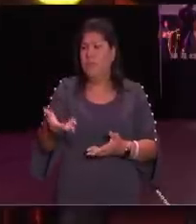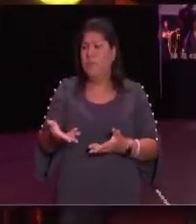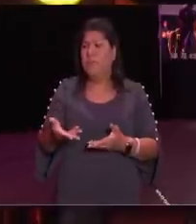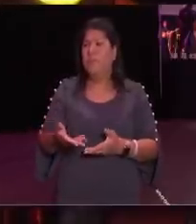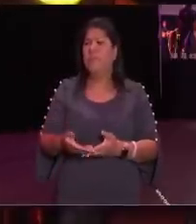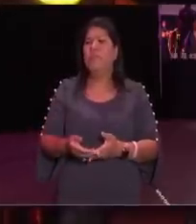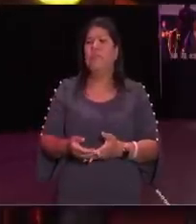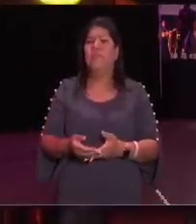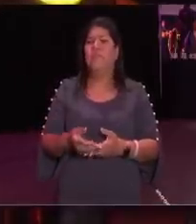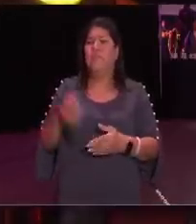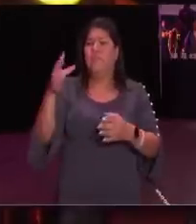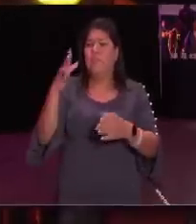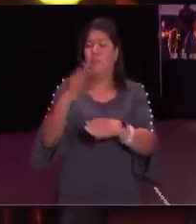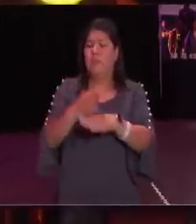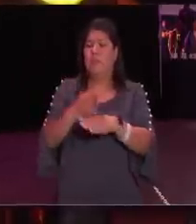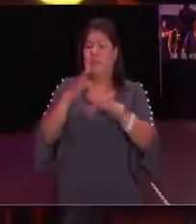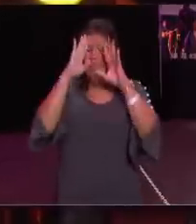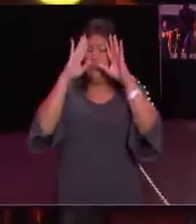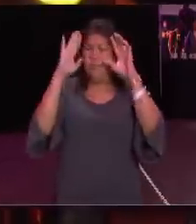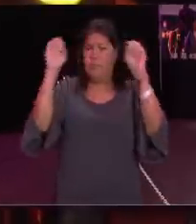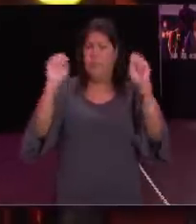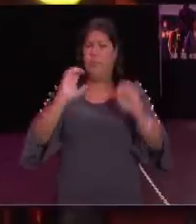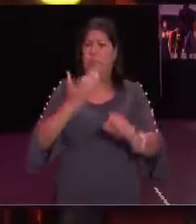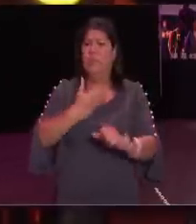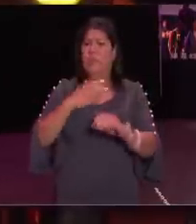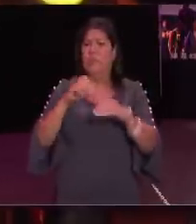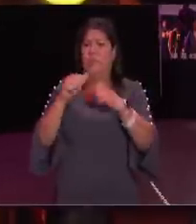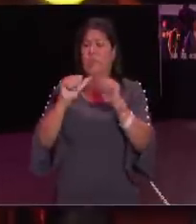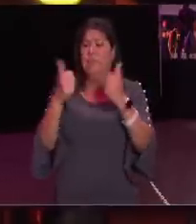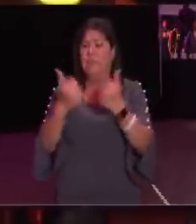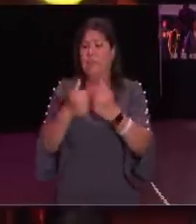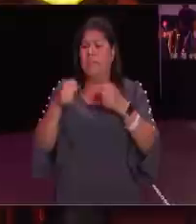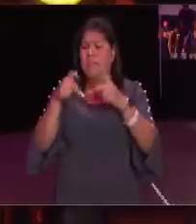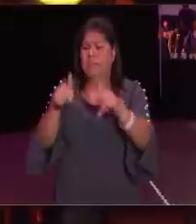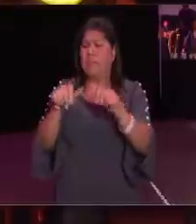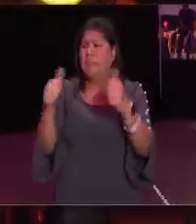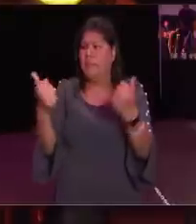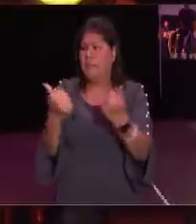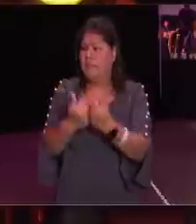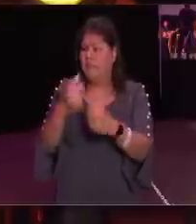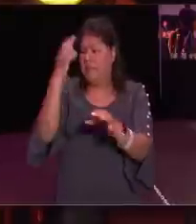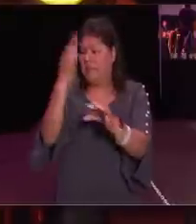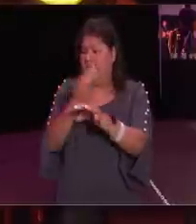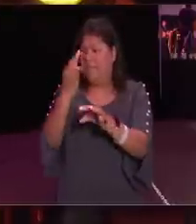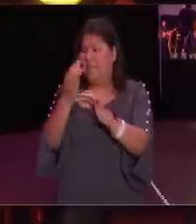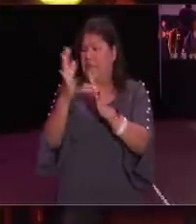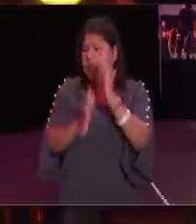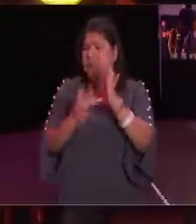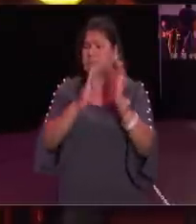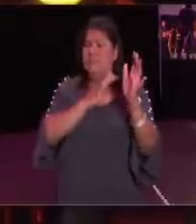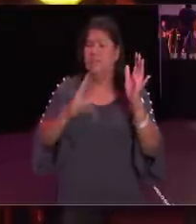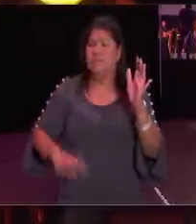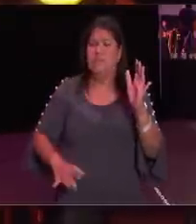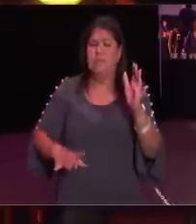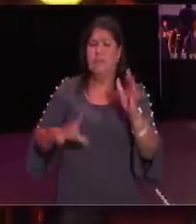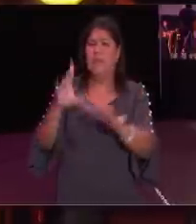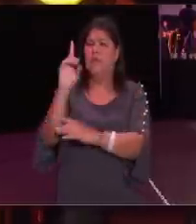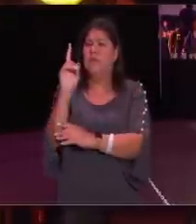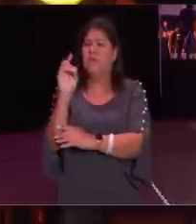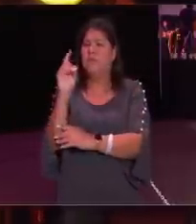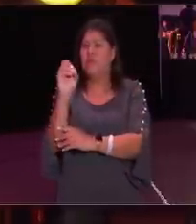ustedes el presidente de nuestra iglesia, la Asamblea Apostólica de la Fe en Cristo Jesús, al Dr.